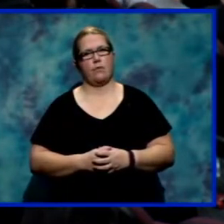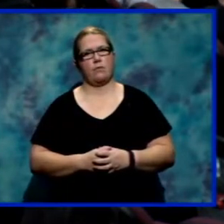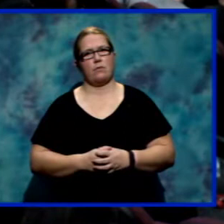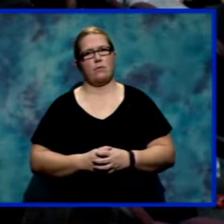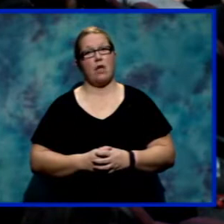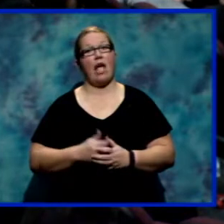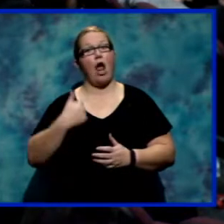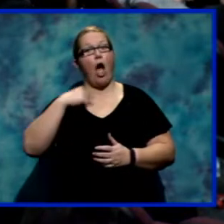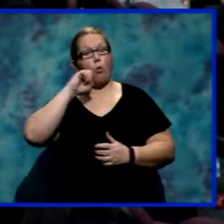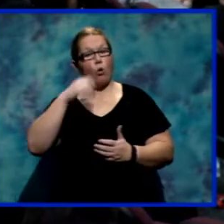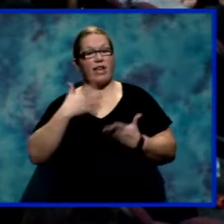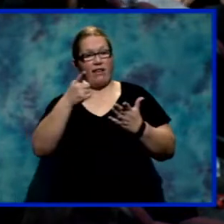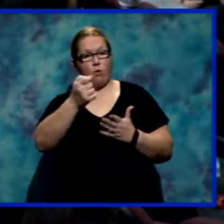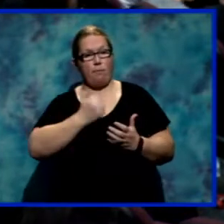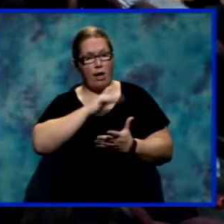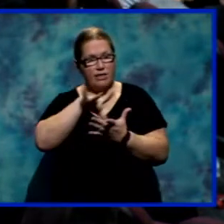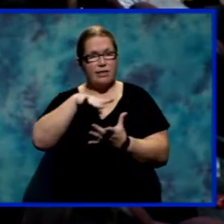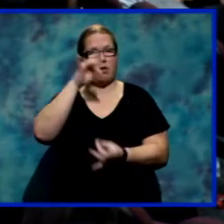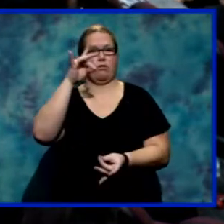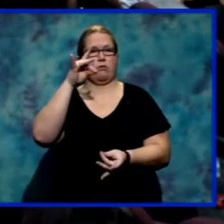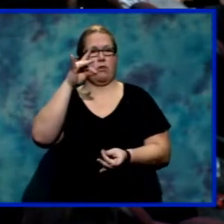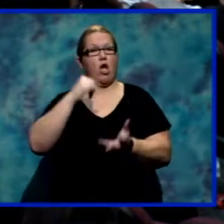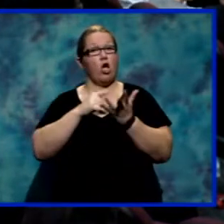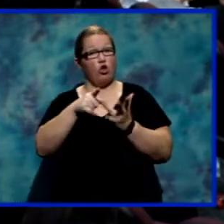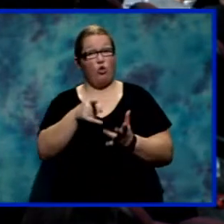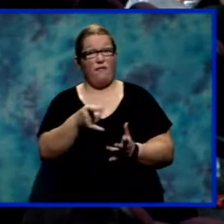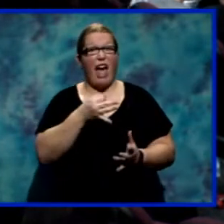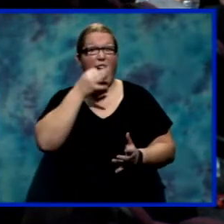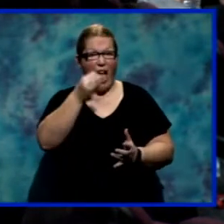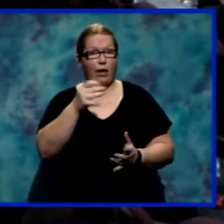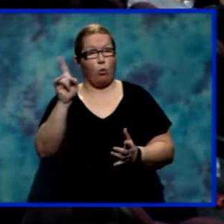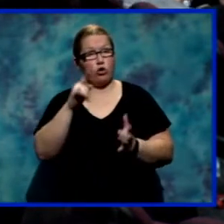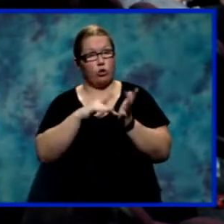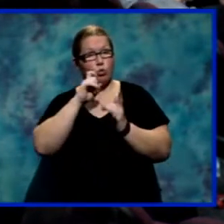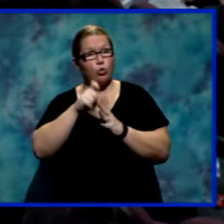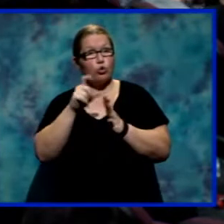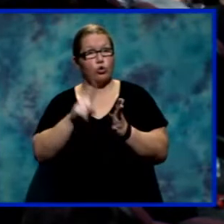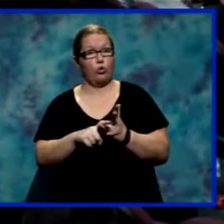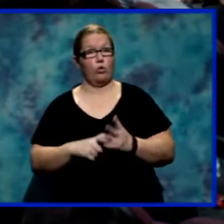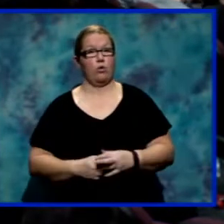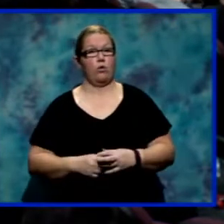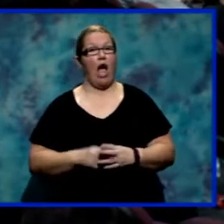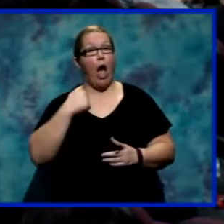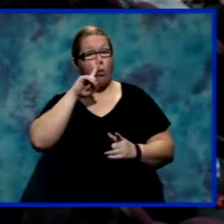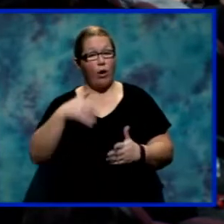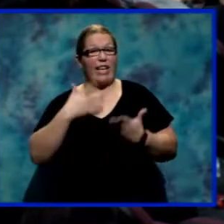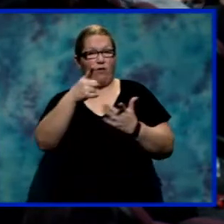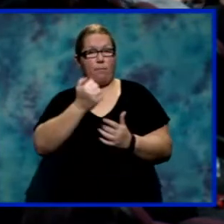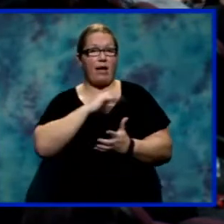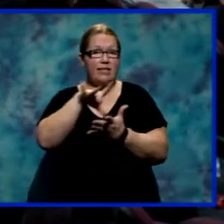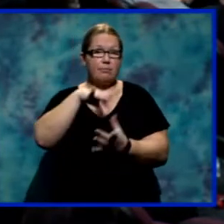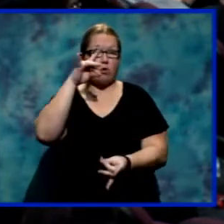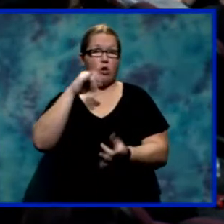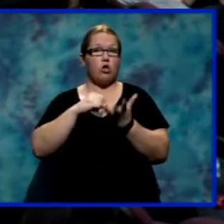I will put my spirit in you. So you've asked, and this is what Jesus says he will do. And I will put my spirit in you so that